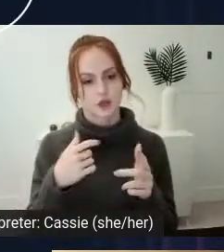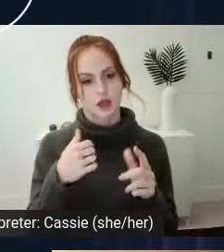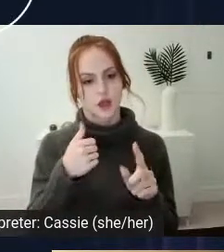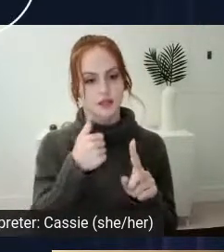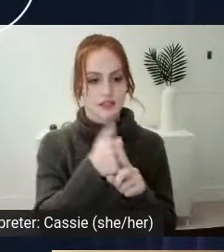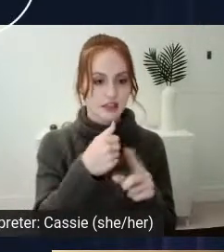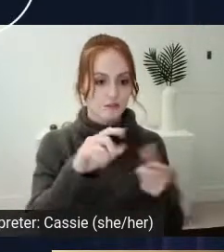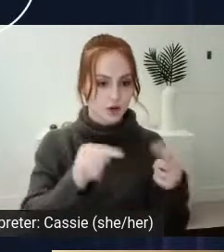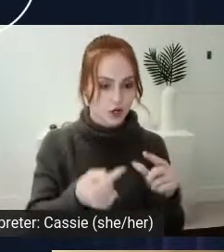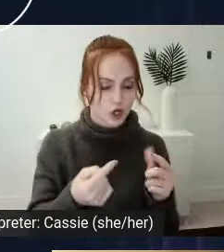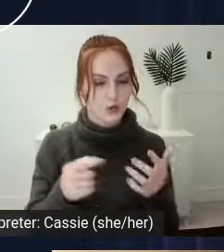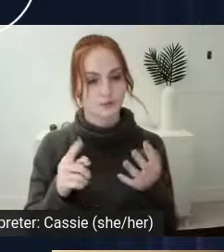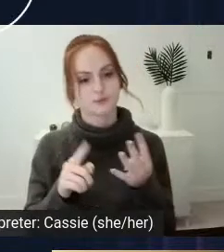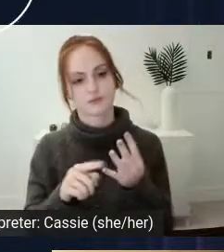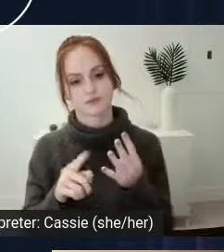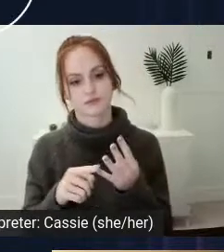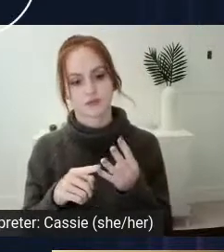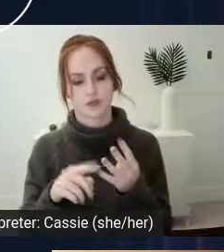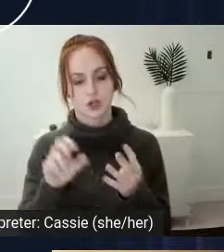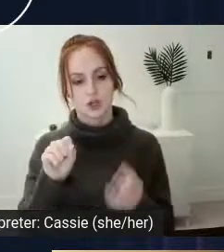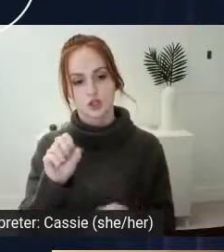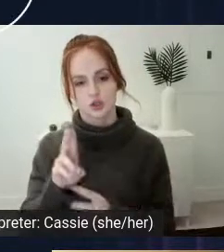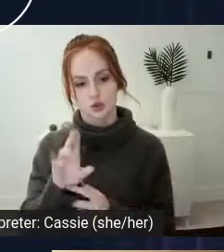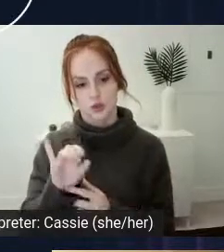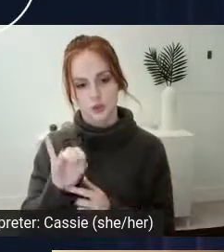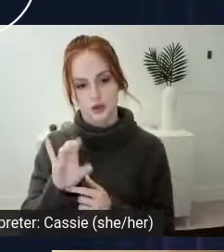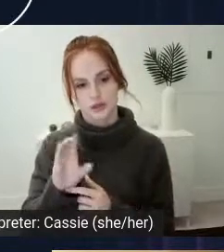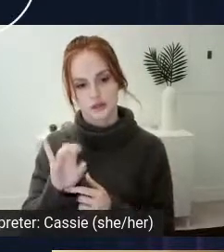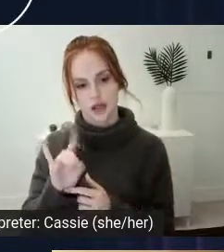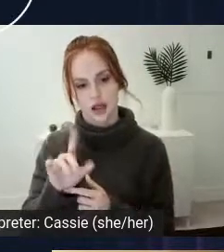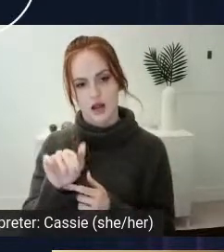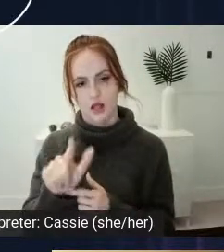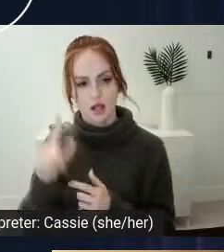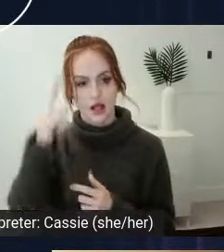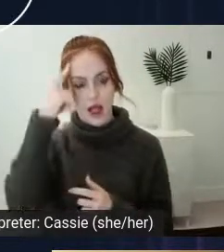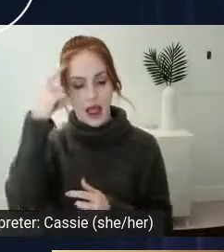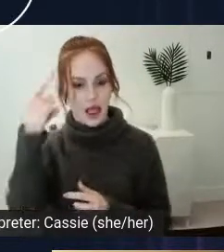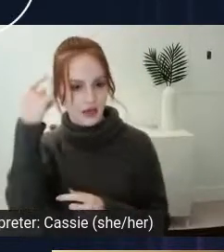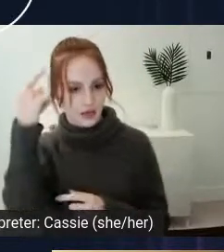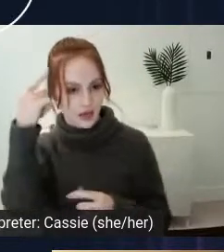reduces suicidal ideation and suicide attempts.